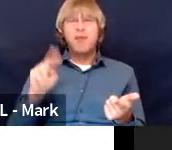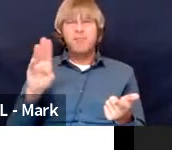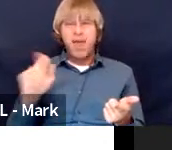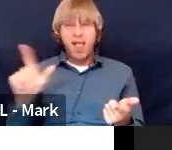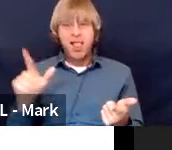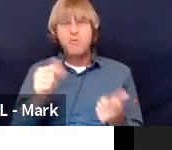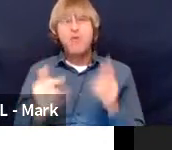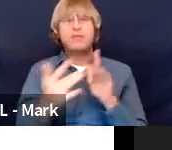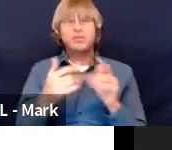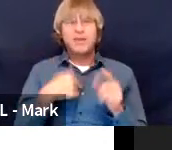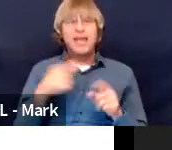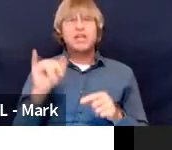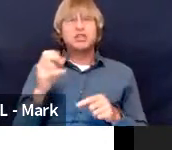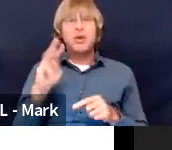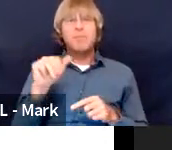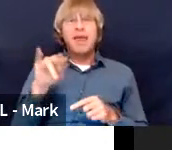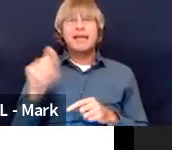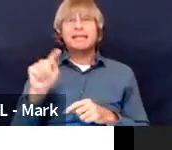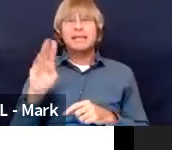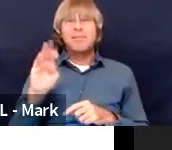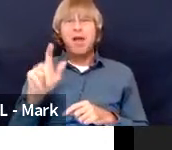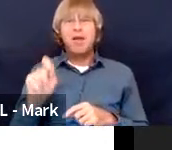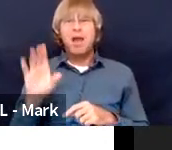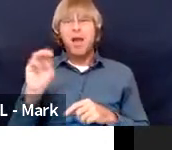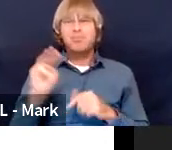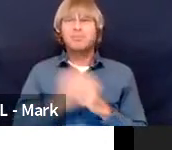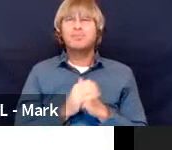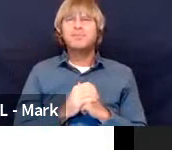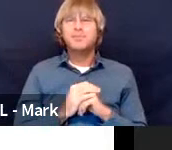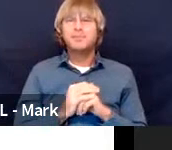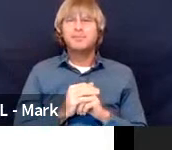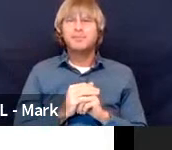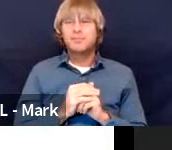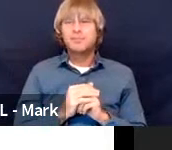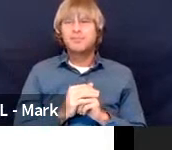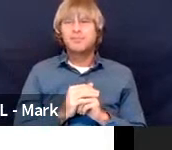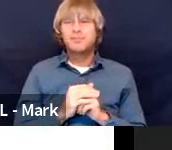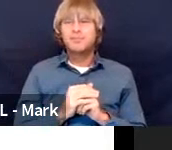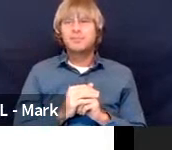I can be reached at jermainetbell.com.